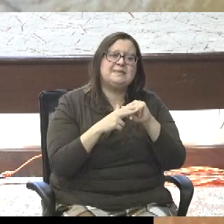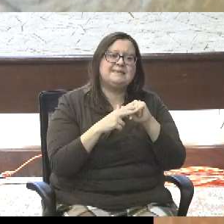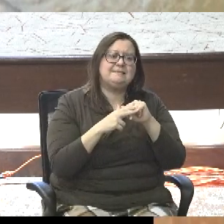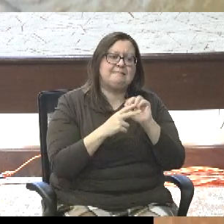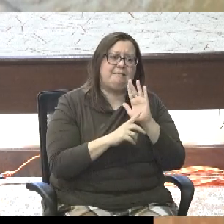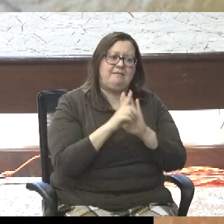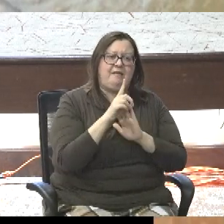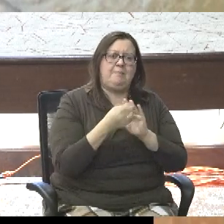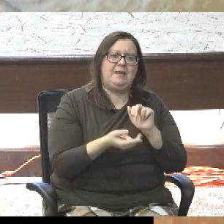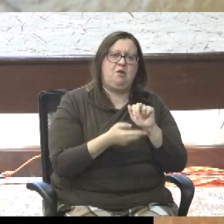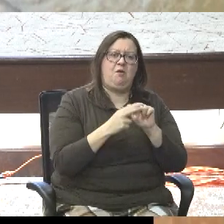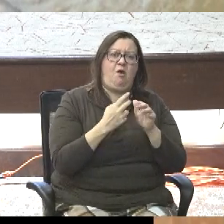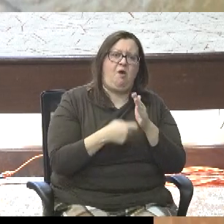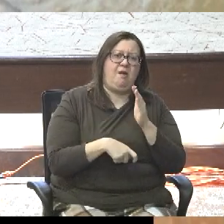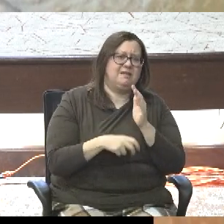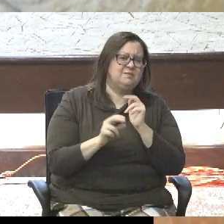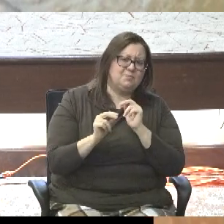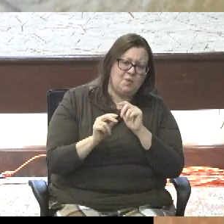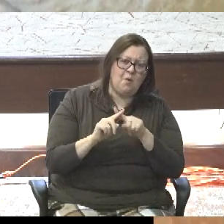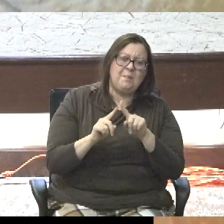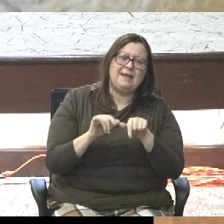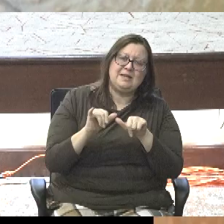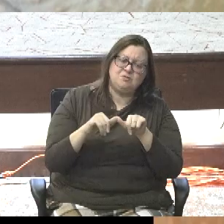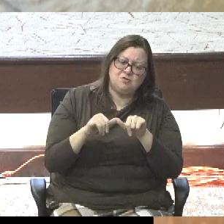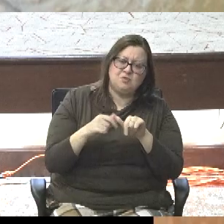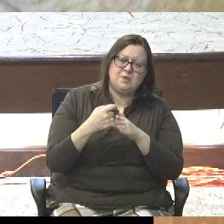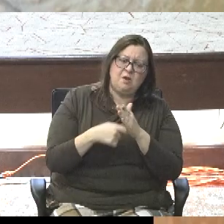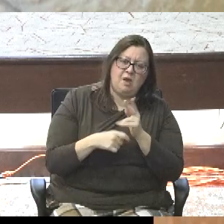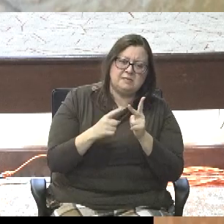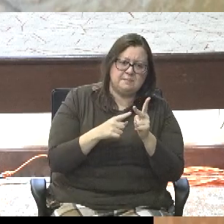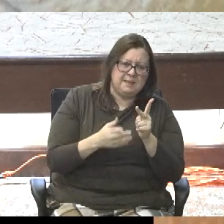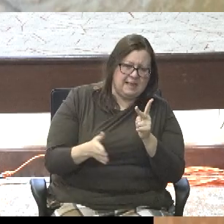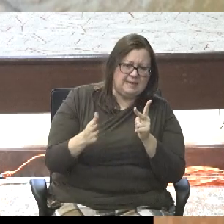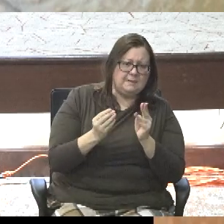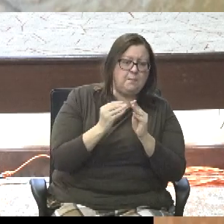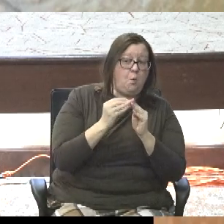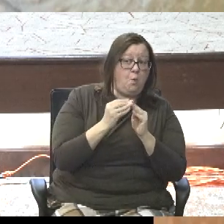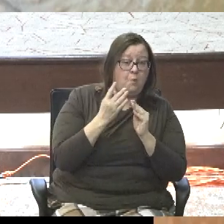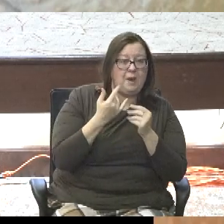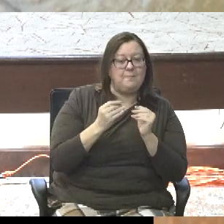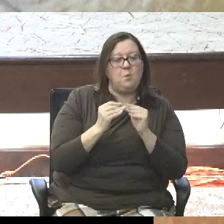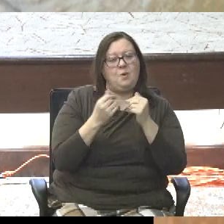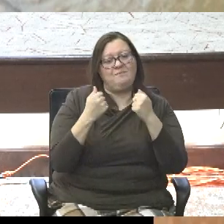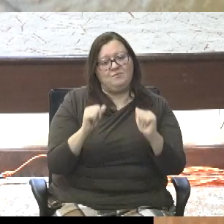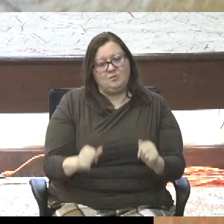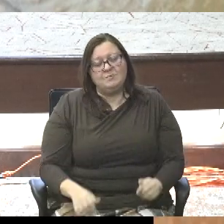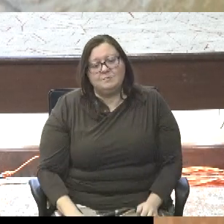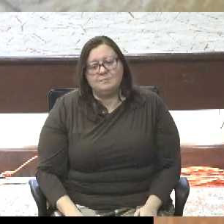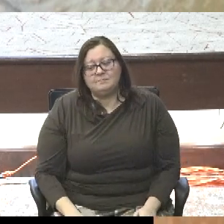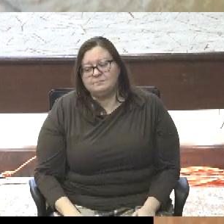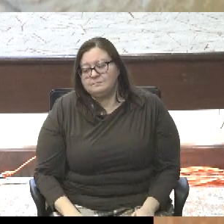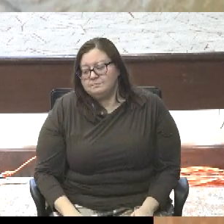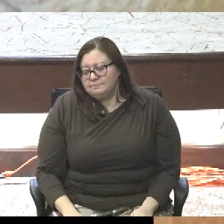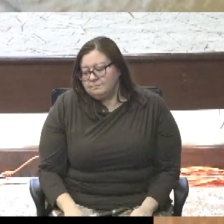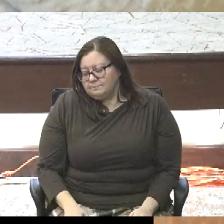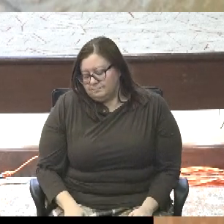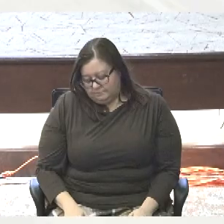of the development. It's a little more engineering cost and a little more planning because it takes a little more effort.